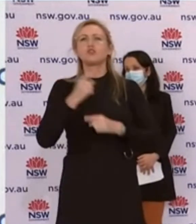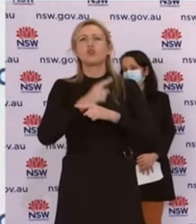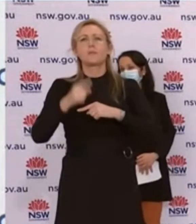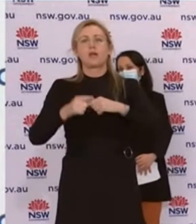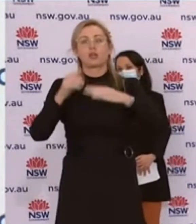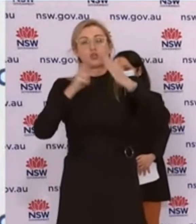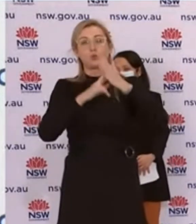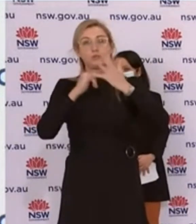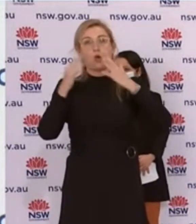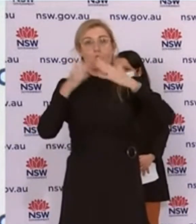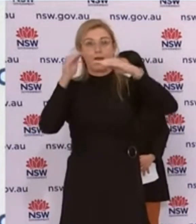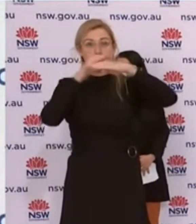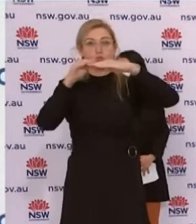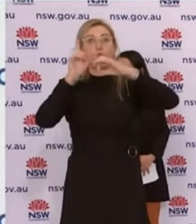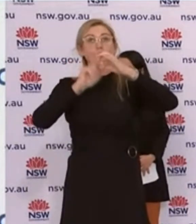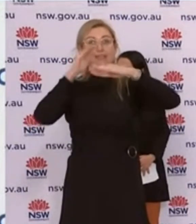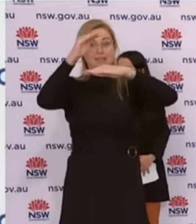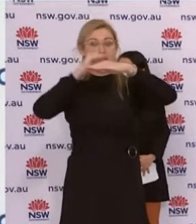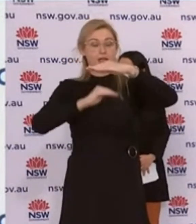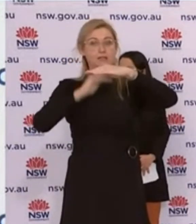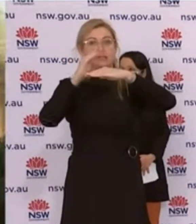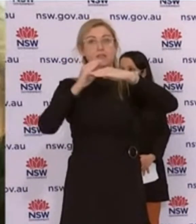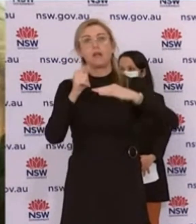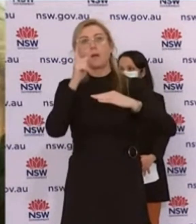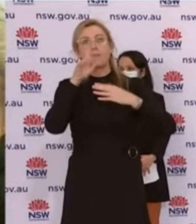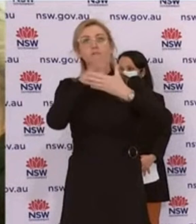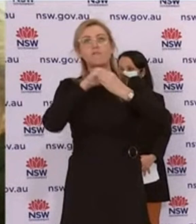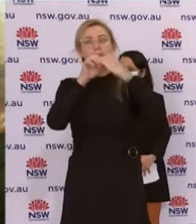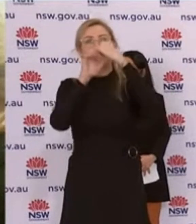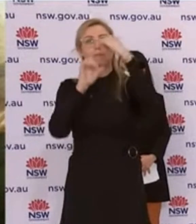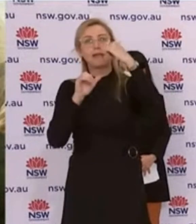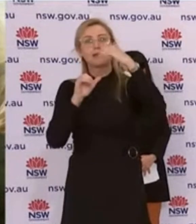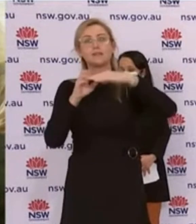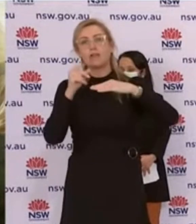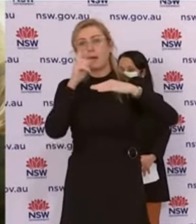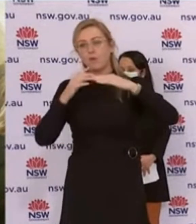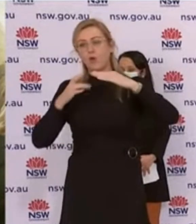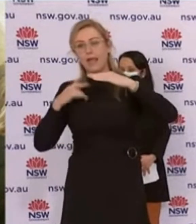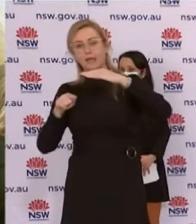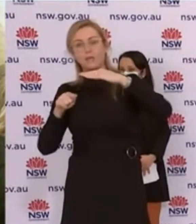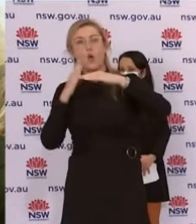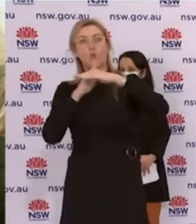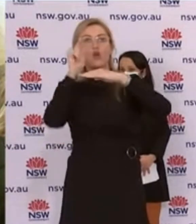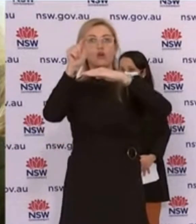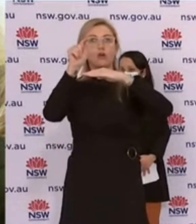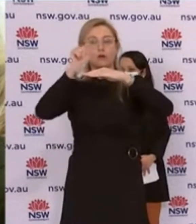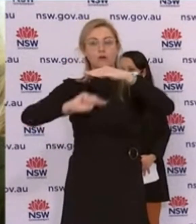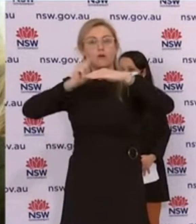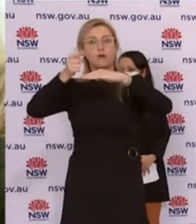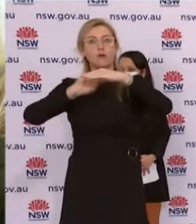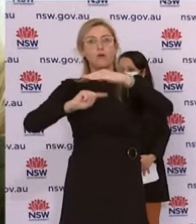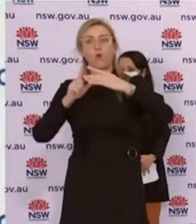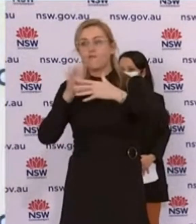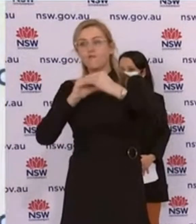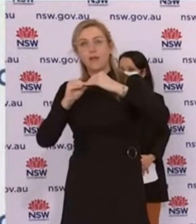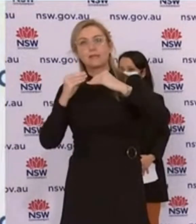spoken to families who are literally separated by that border. Obviously some people work over the border, they then can't go back and see their families, they're meeting up at the border